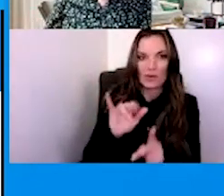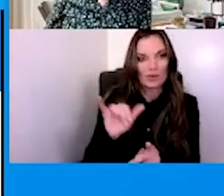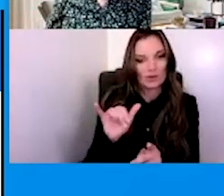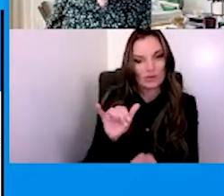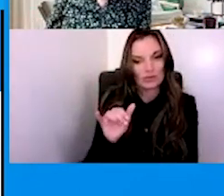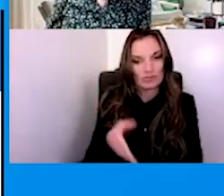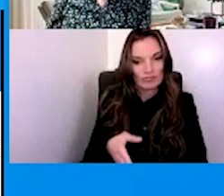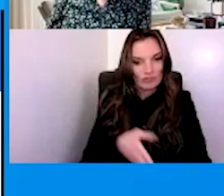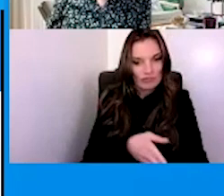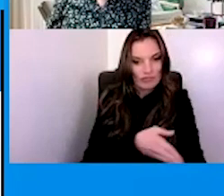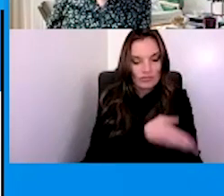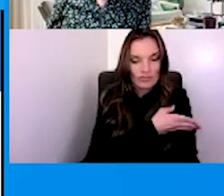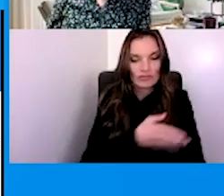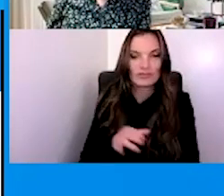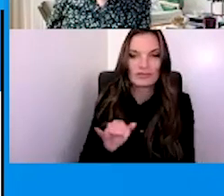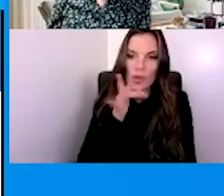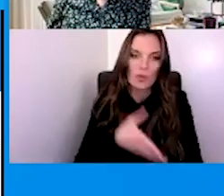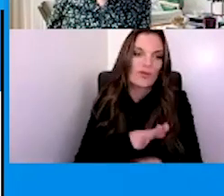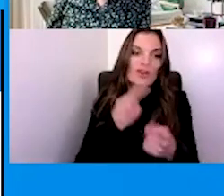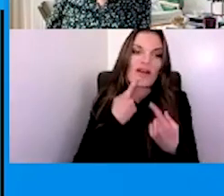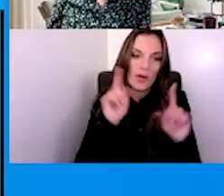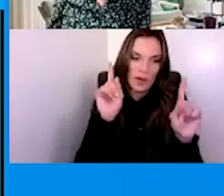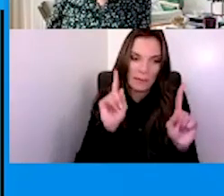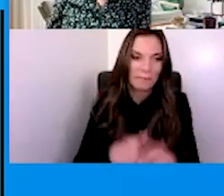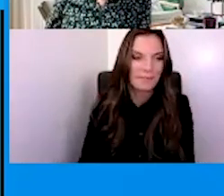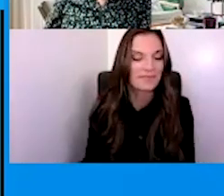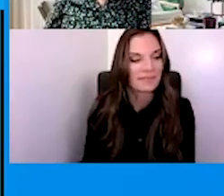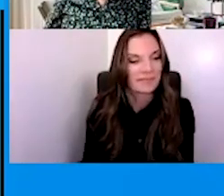just improves your outcomes and your effectiveness.